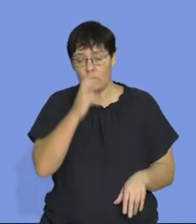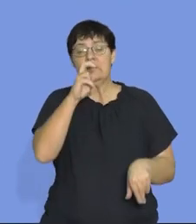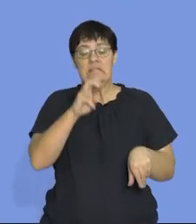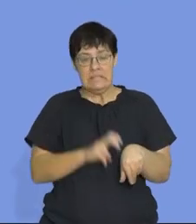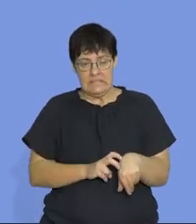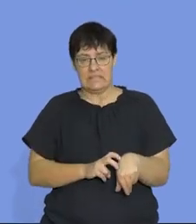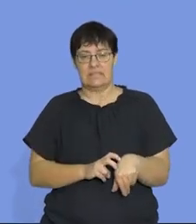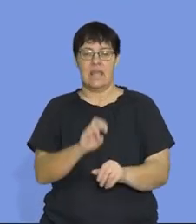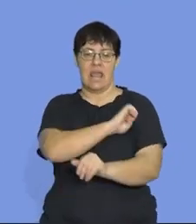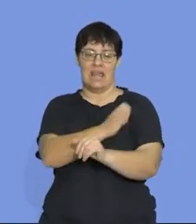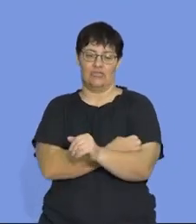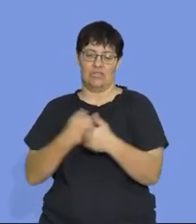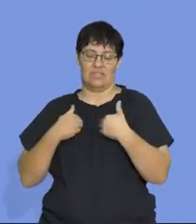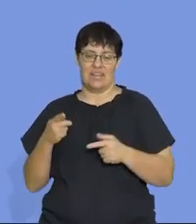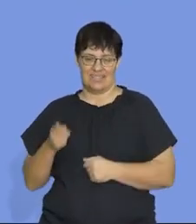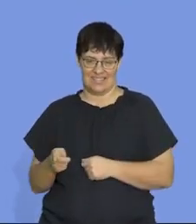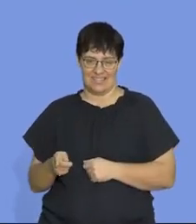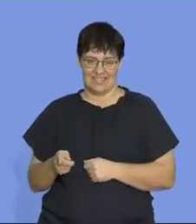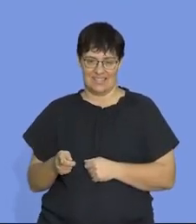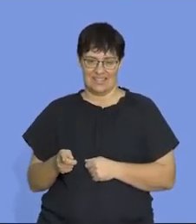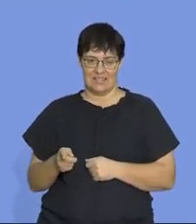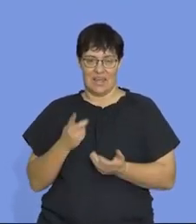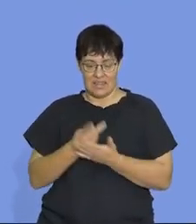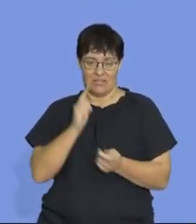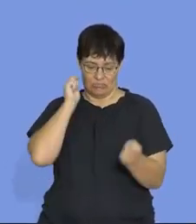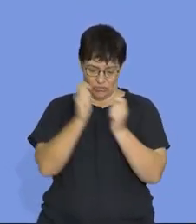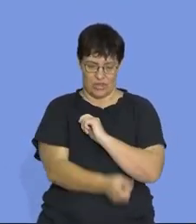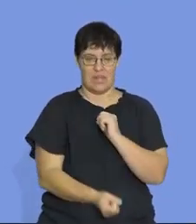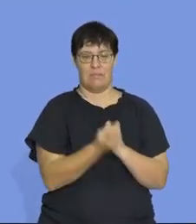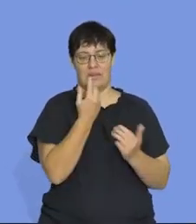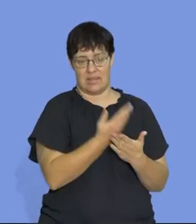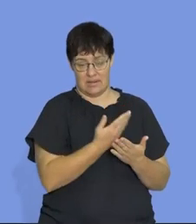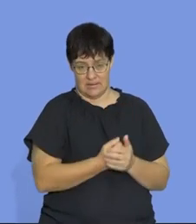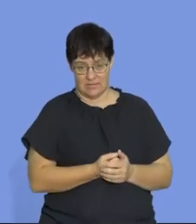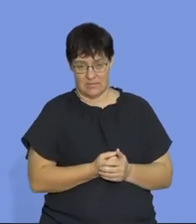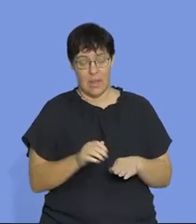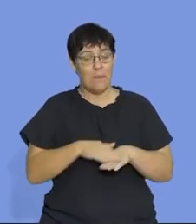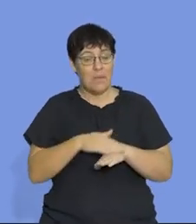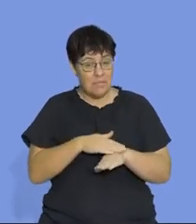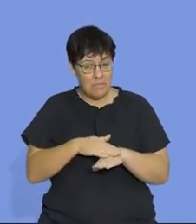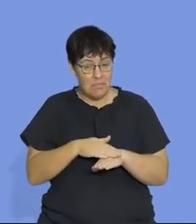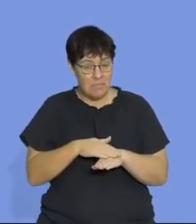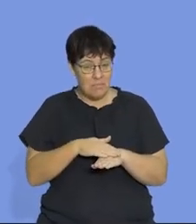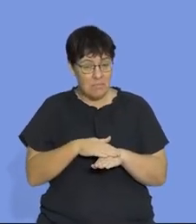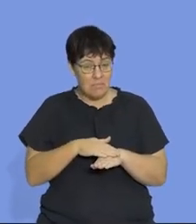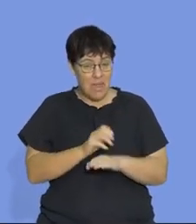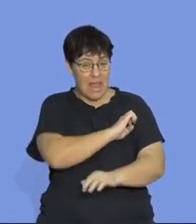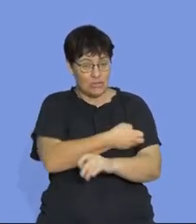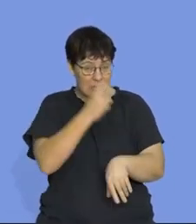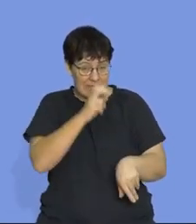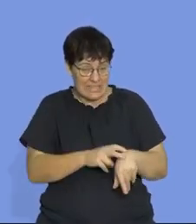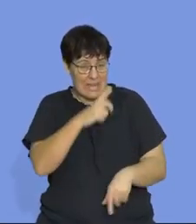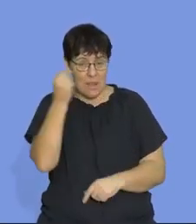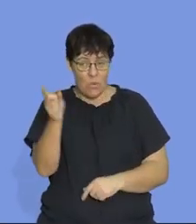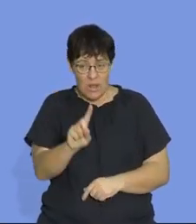that is required for a reaction to take place, and that minimum amount of energy is called the activation energy. So the symbol